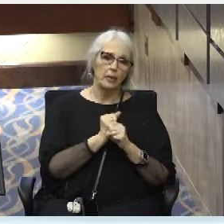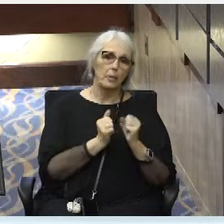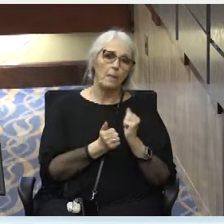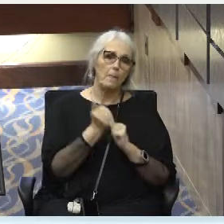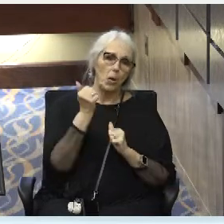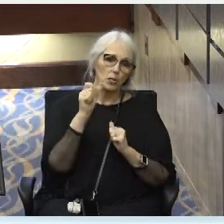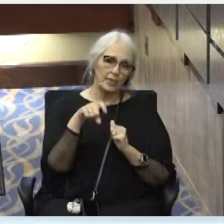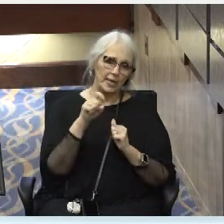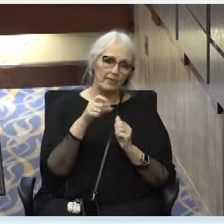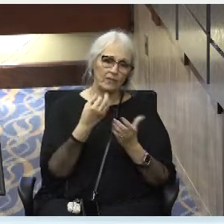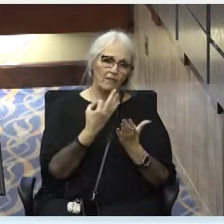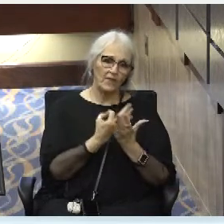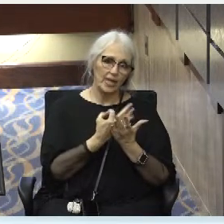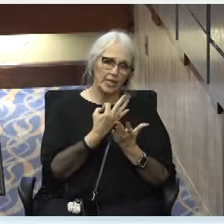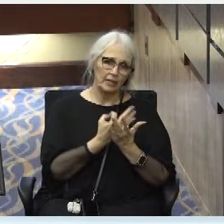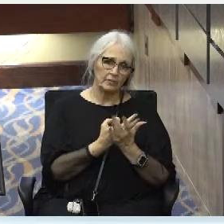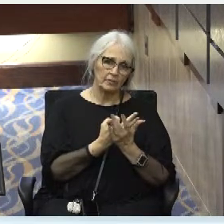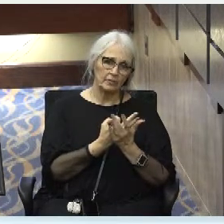funding.